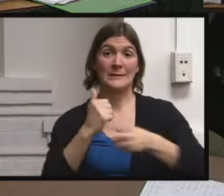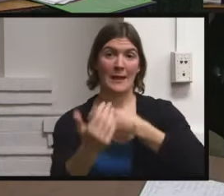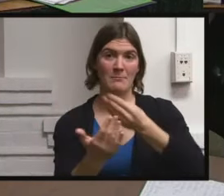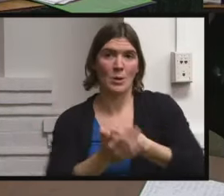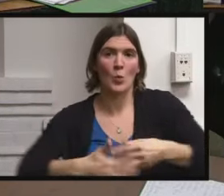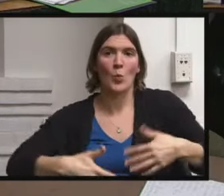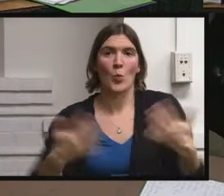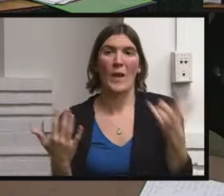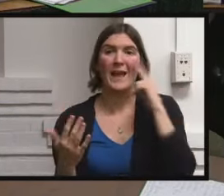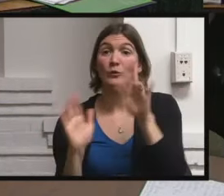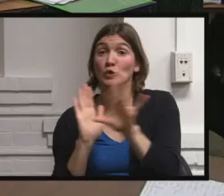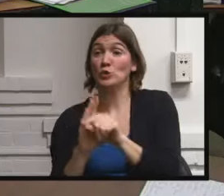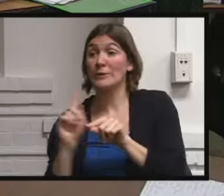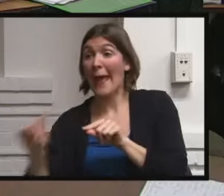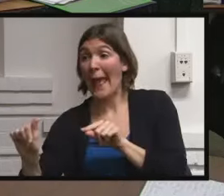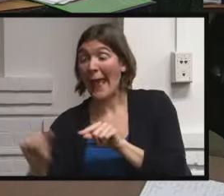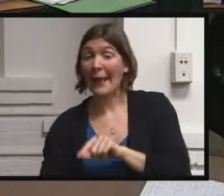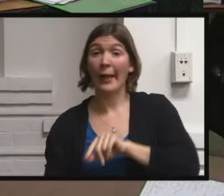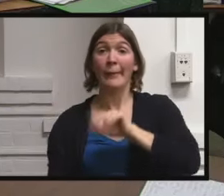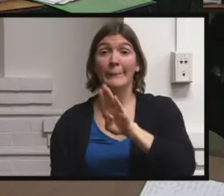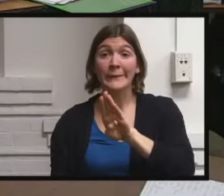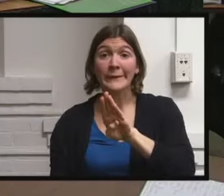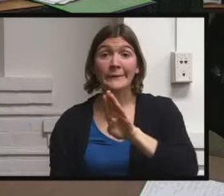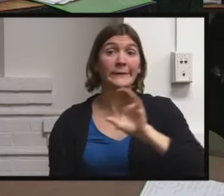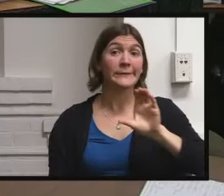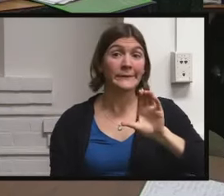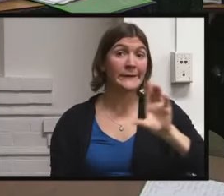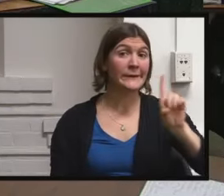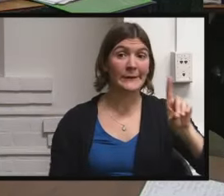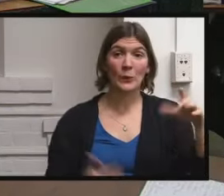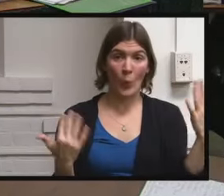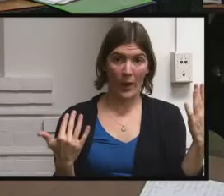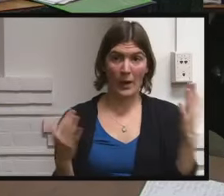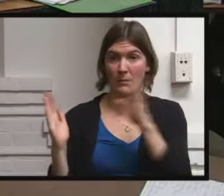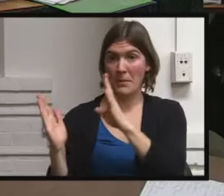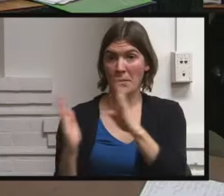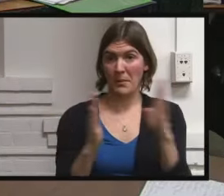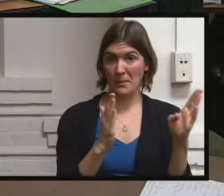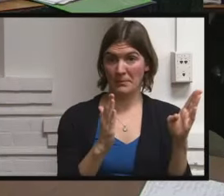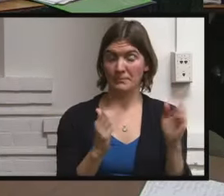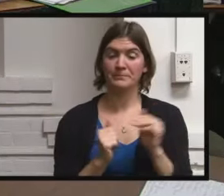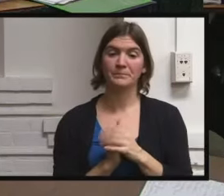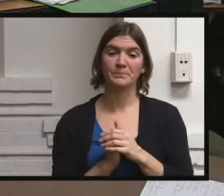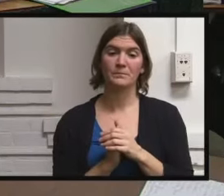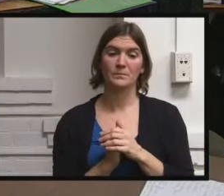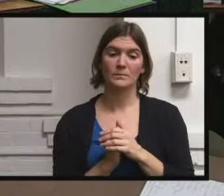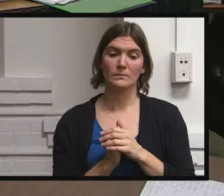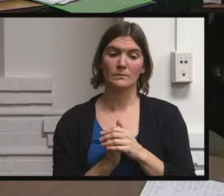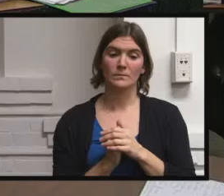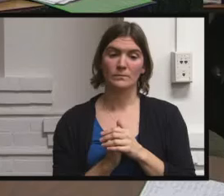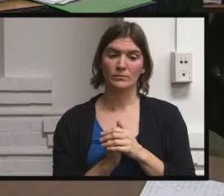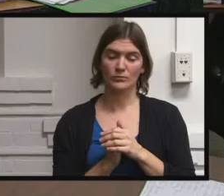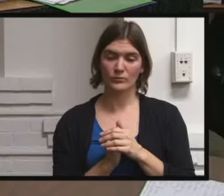what choices we made and what we implemented for changes going forward.